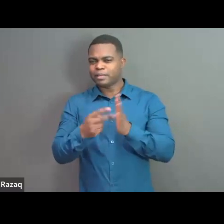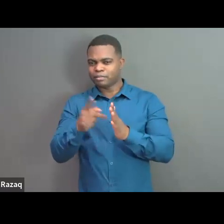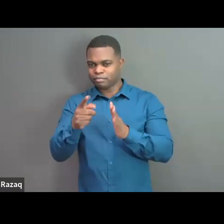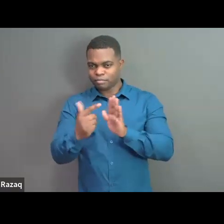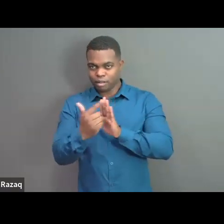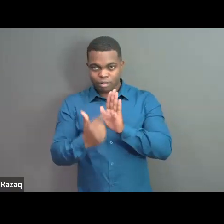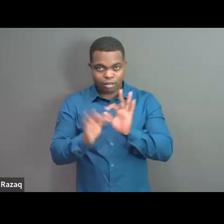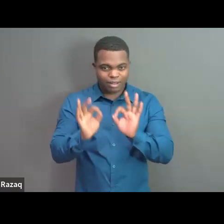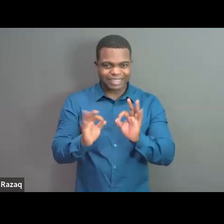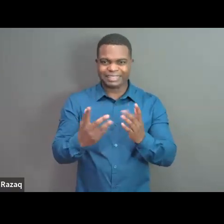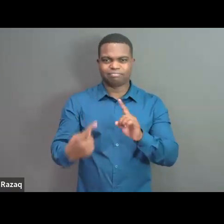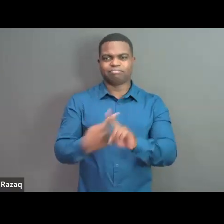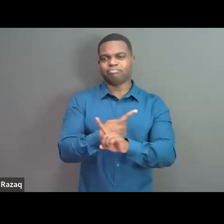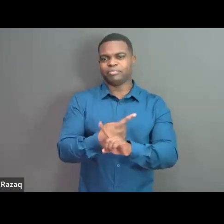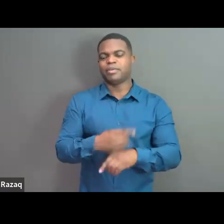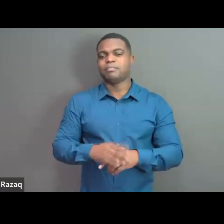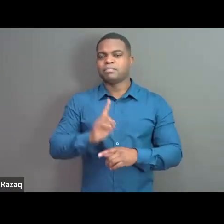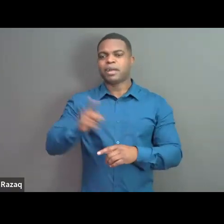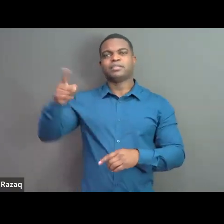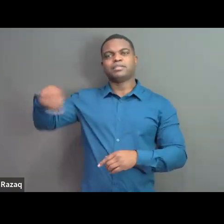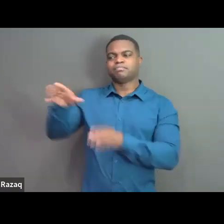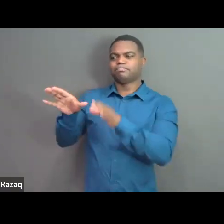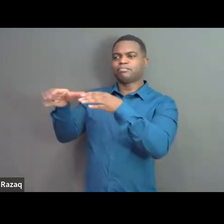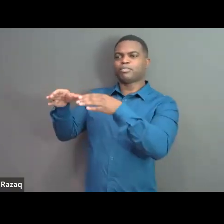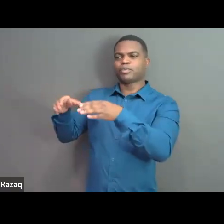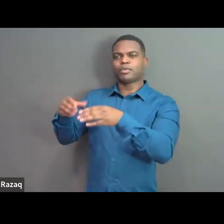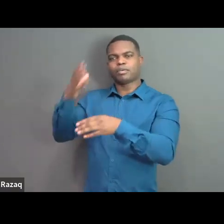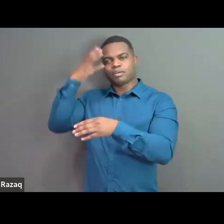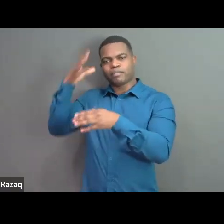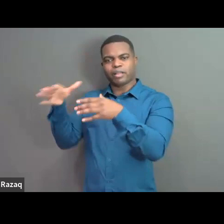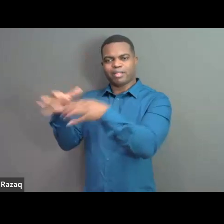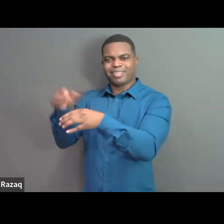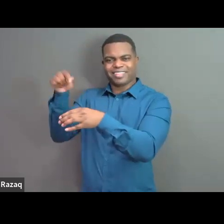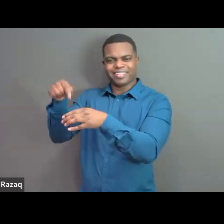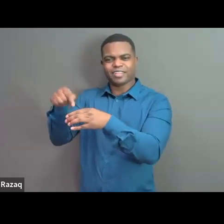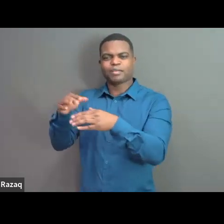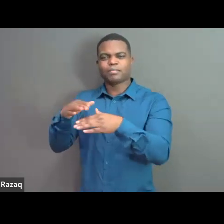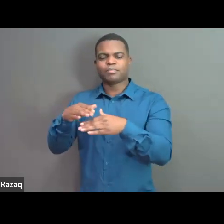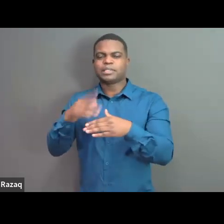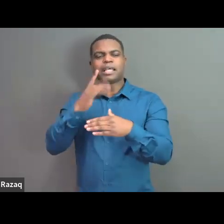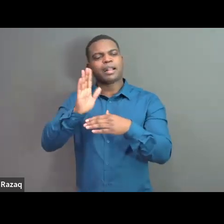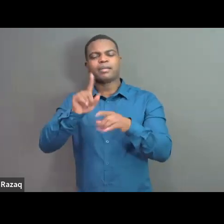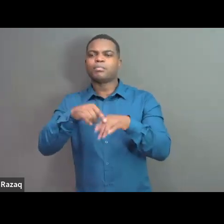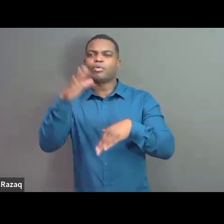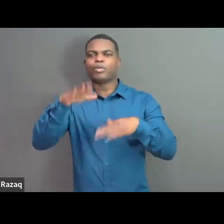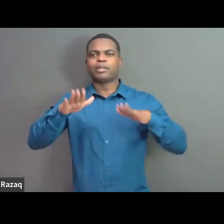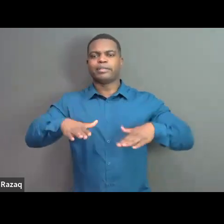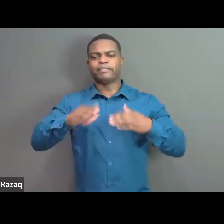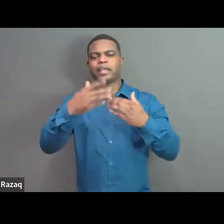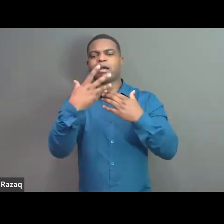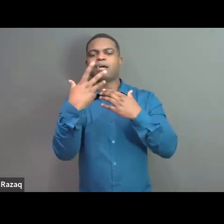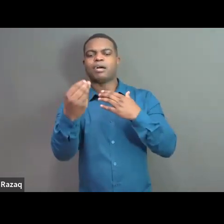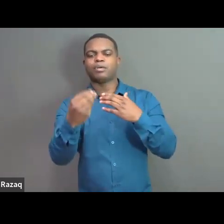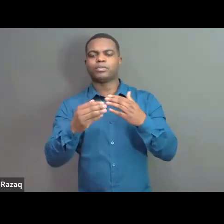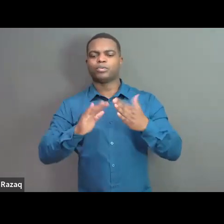As a result of them not being proclaimed, they don't have an address.